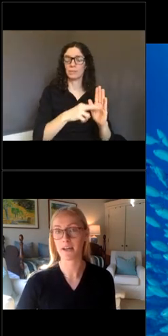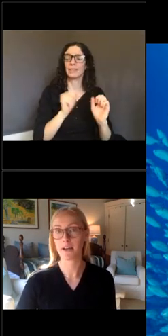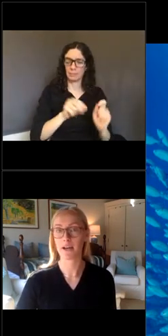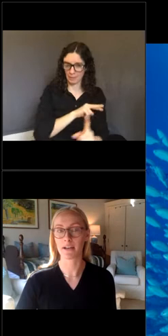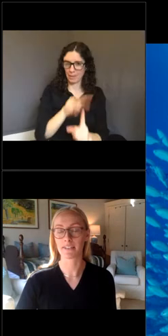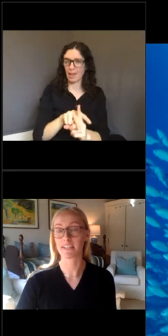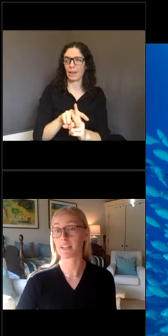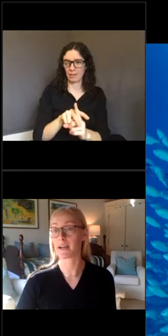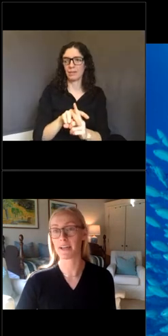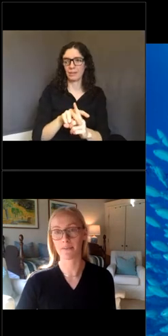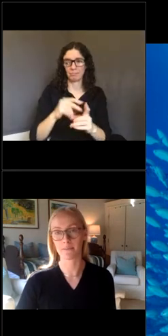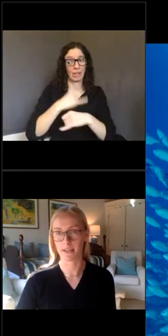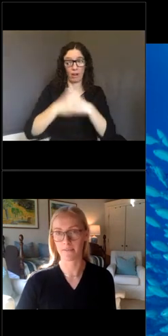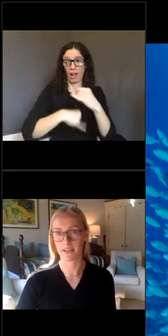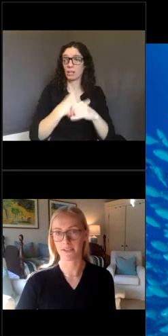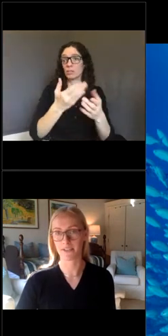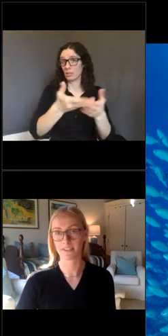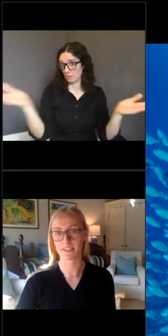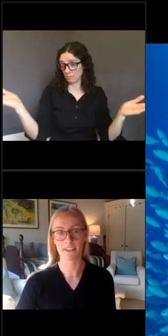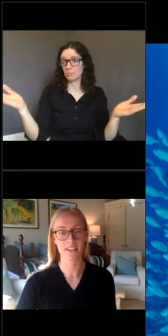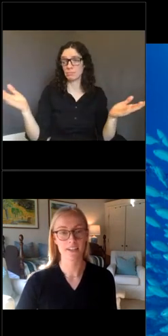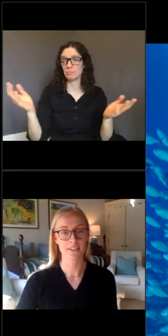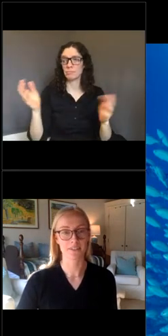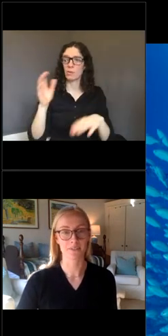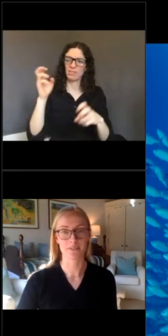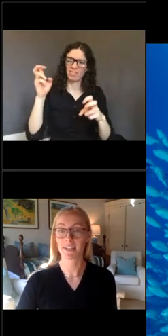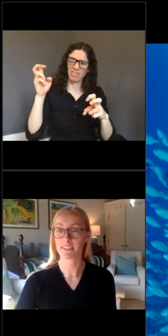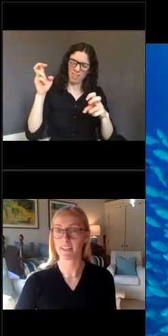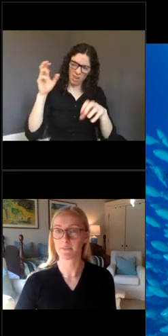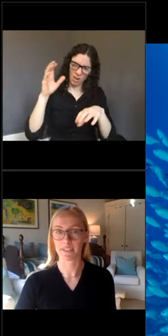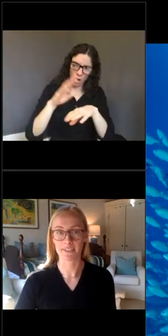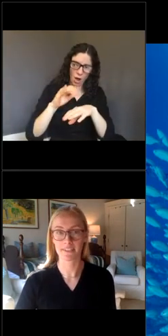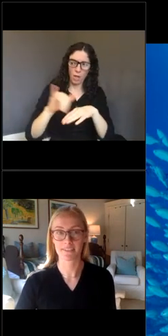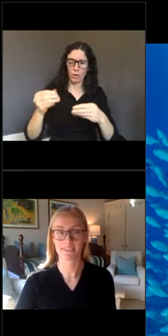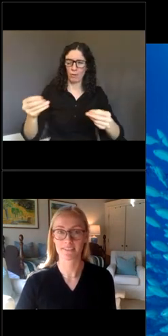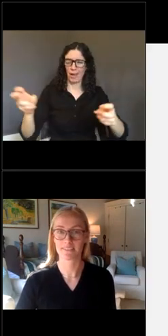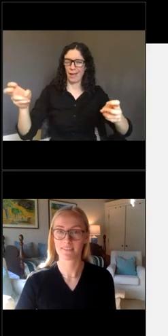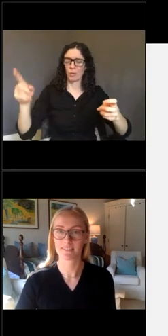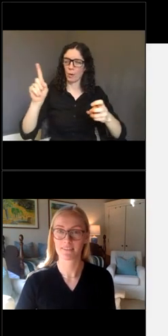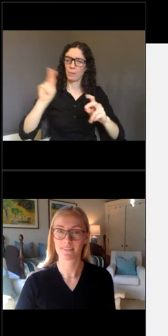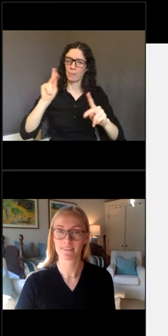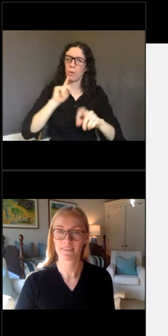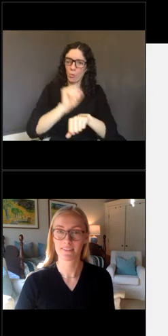internationally, taken by MPA managers. So next slide, please.